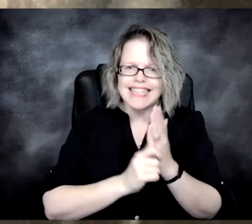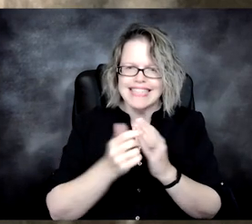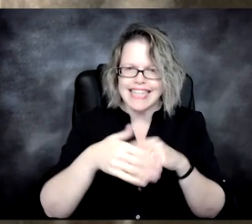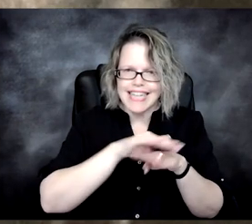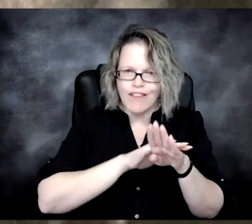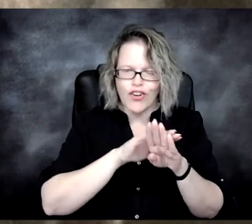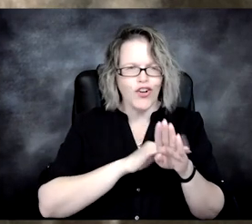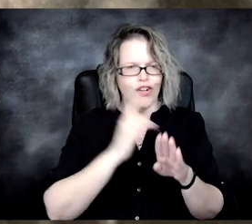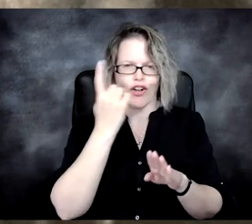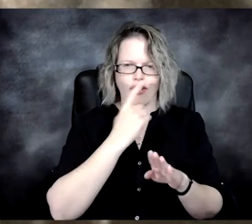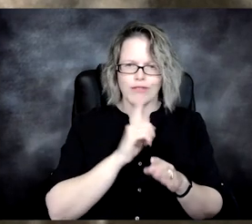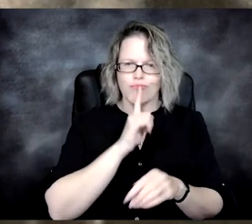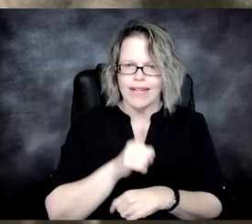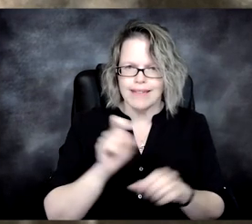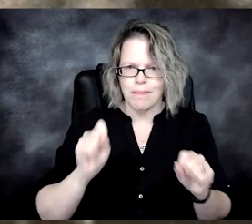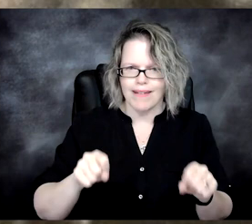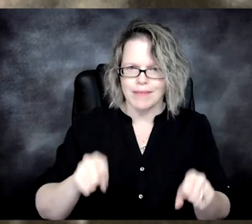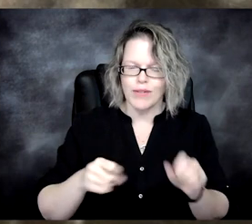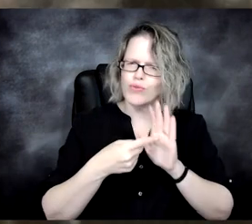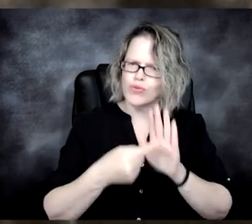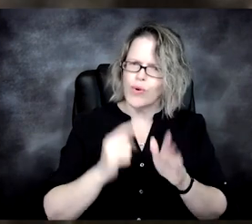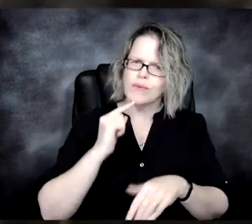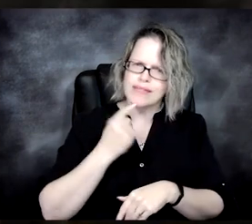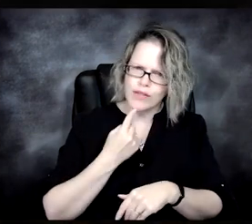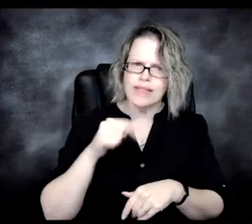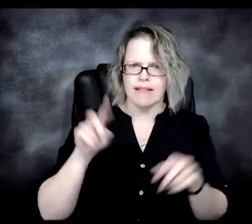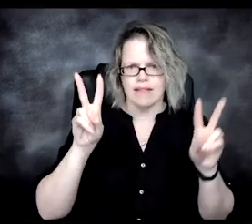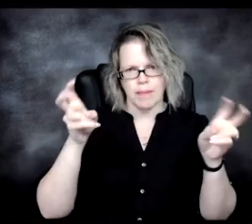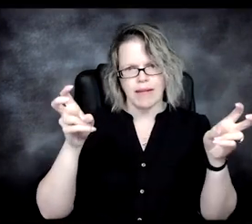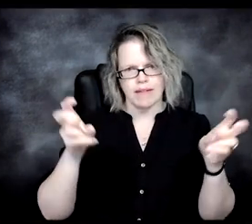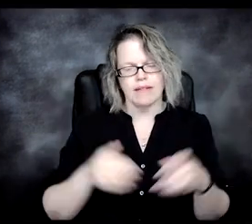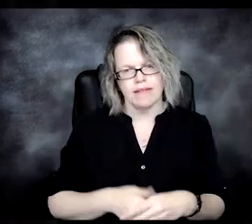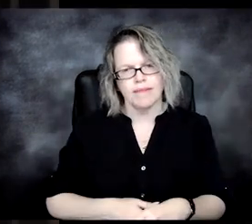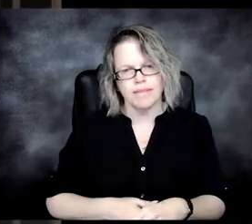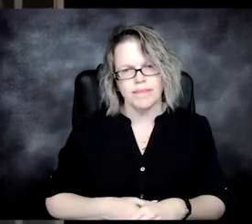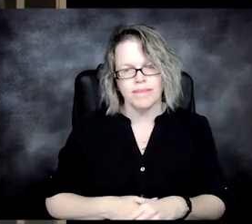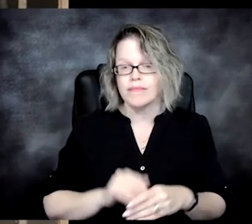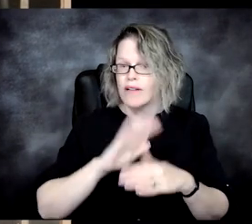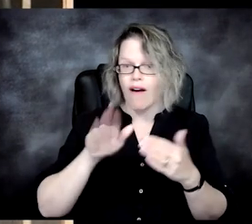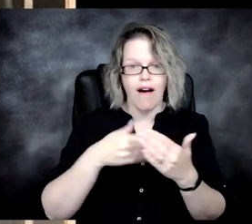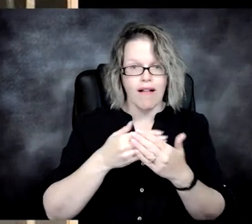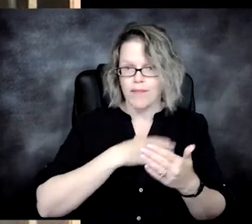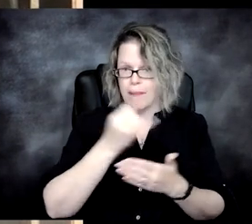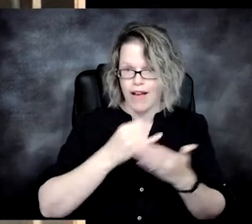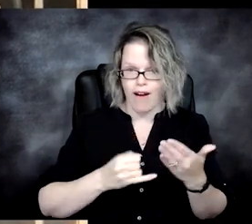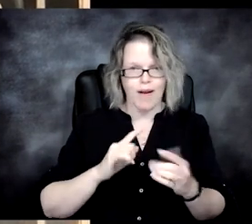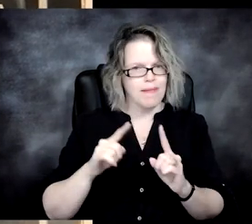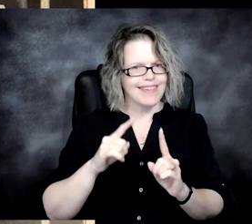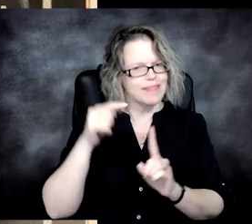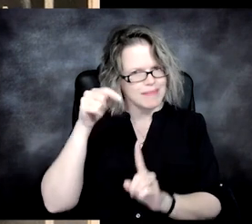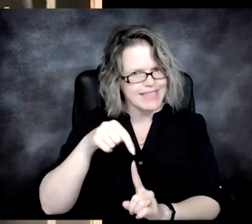as possible, and to reflect the serious nature of the topic. All of my artwork, but specifically this